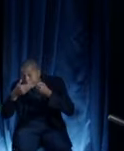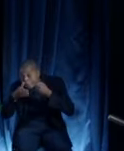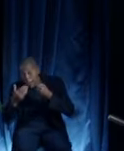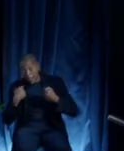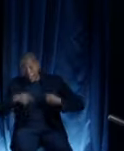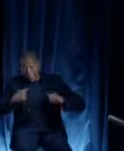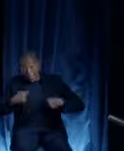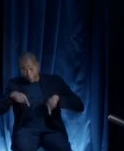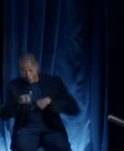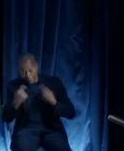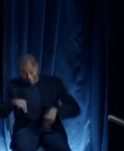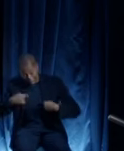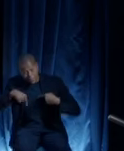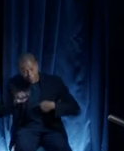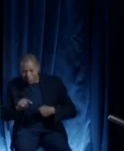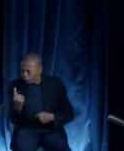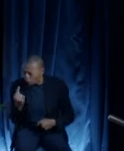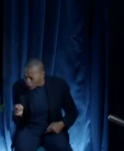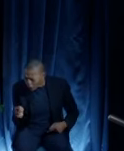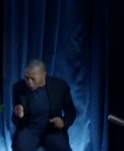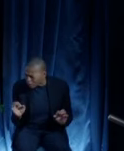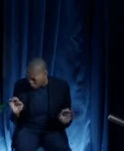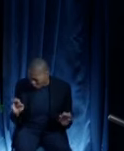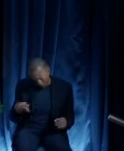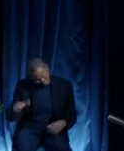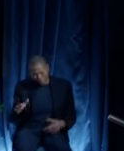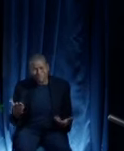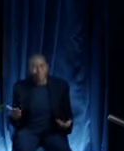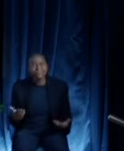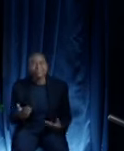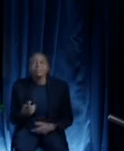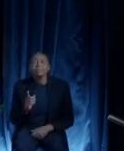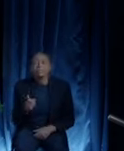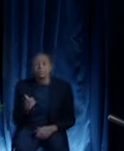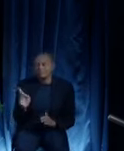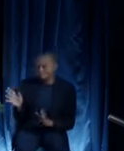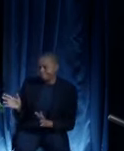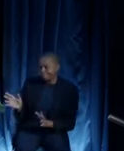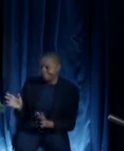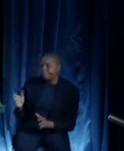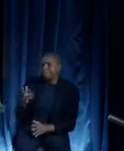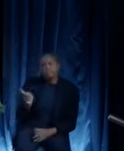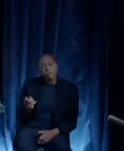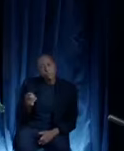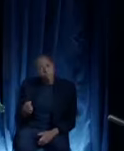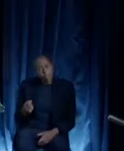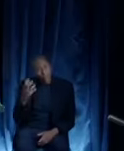And So when you've got a king and a queen, they have sort of separate households. So